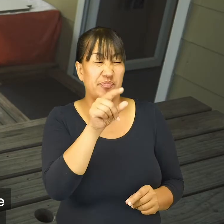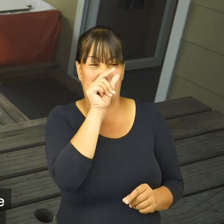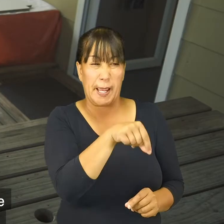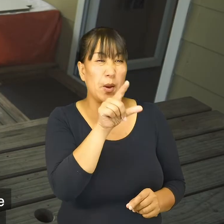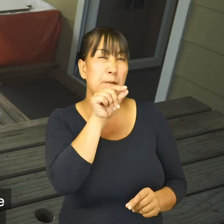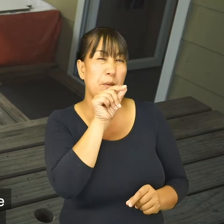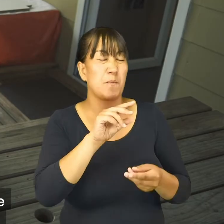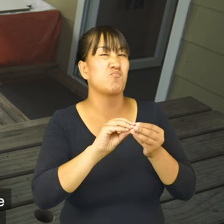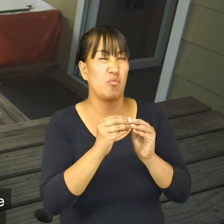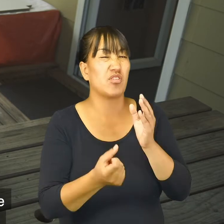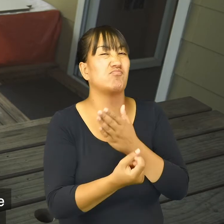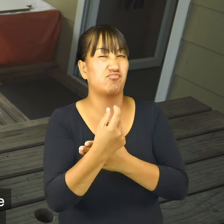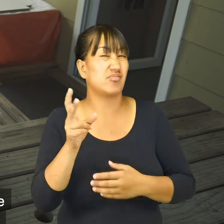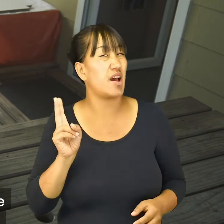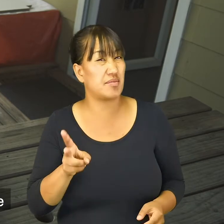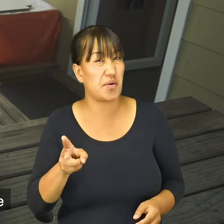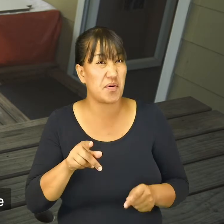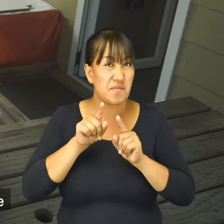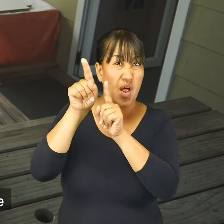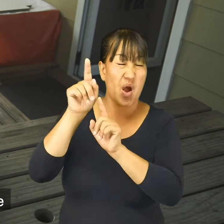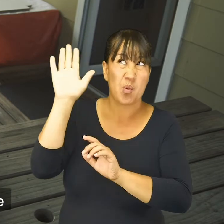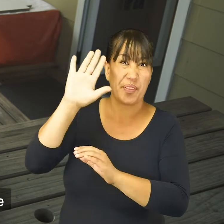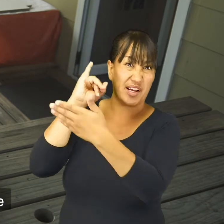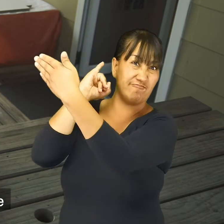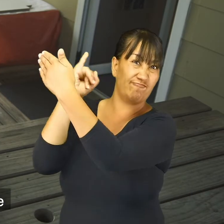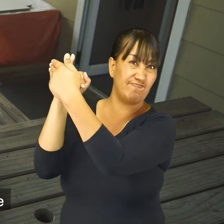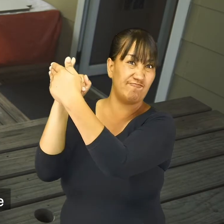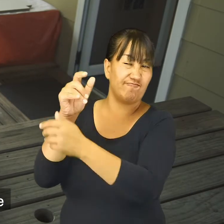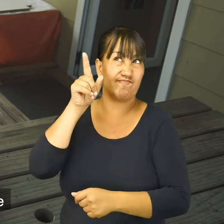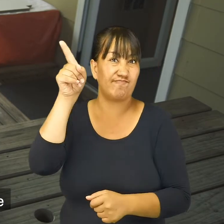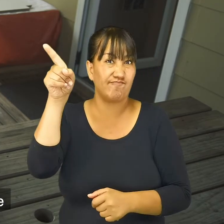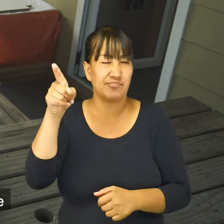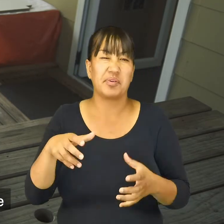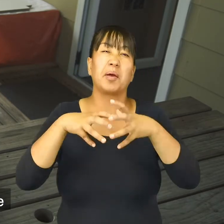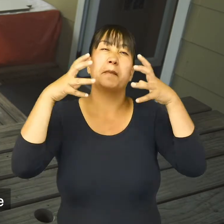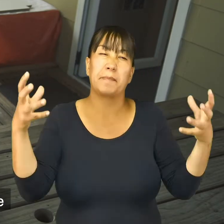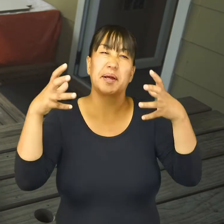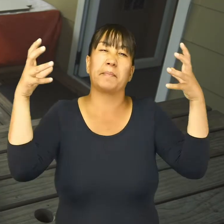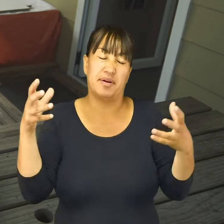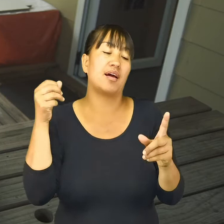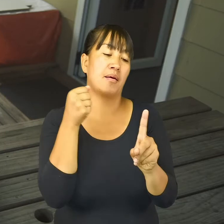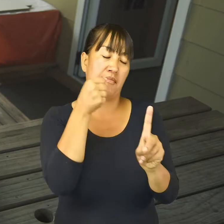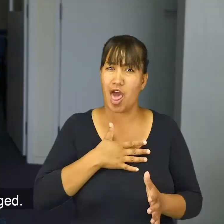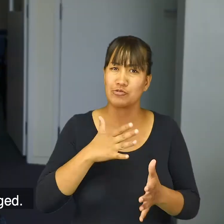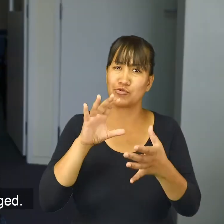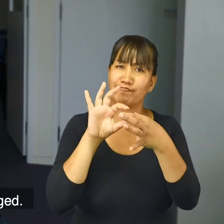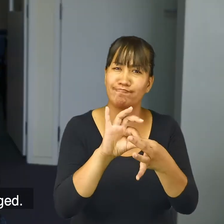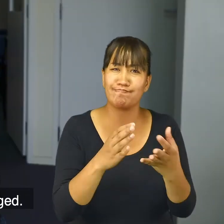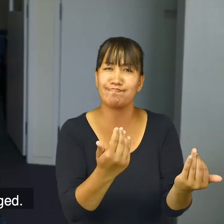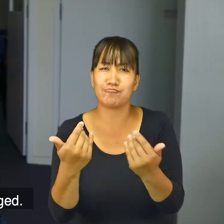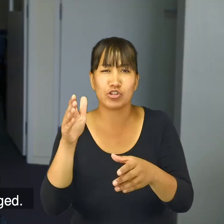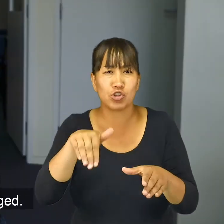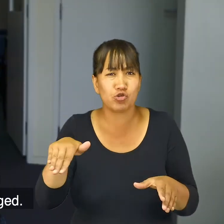one, and once again the birds are back in trouble again. So the climate change is making a huge difference. I'd love